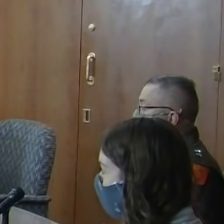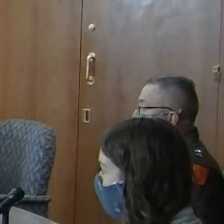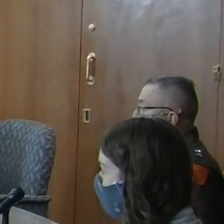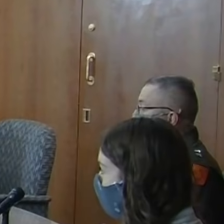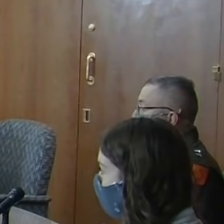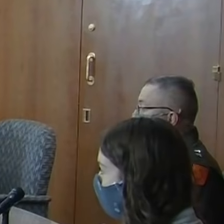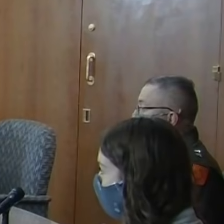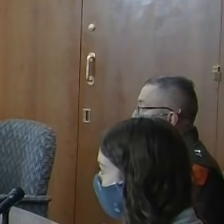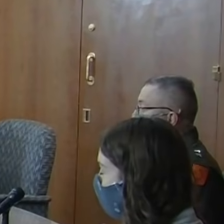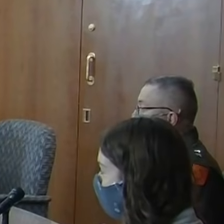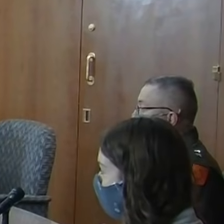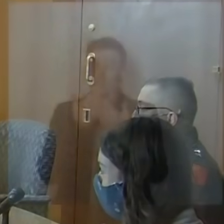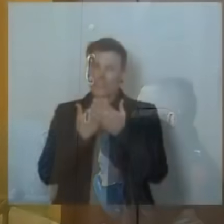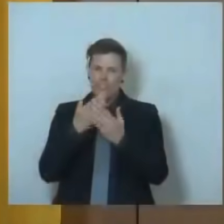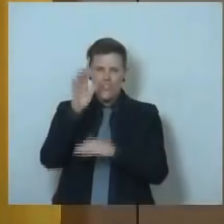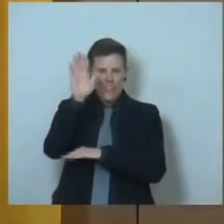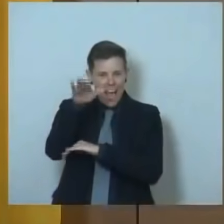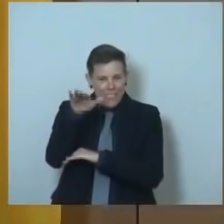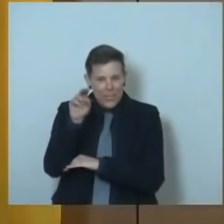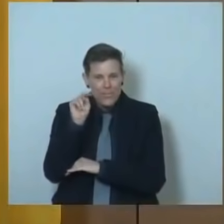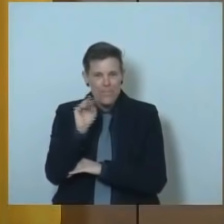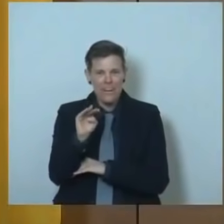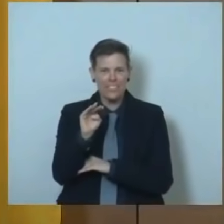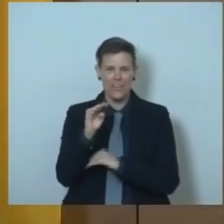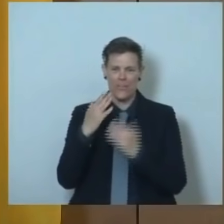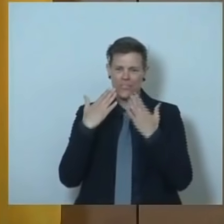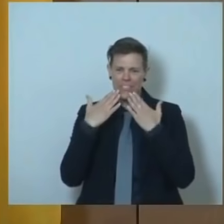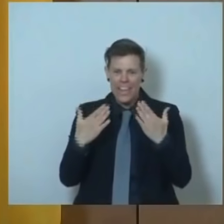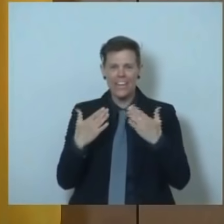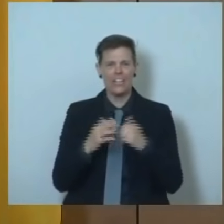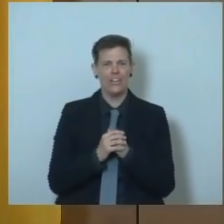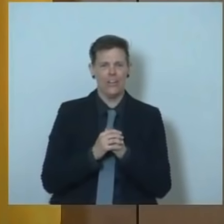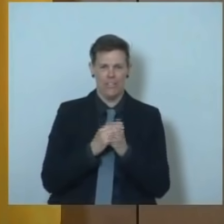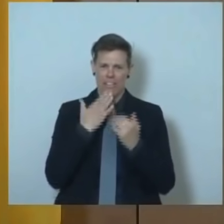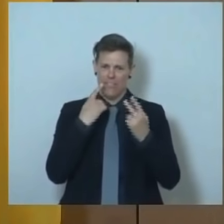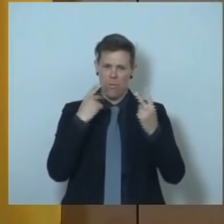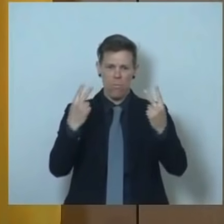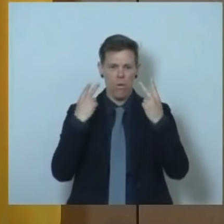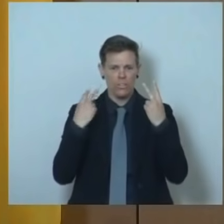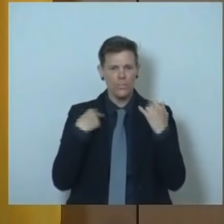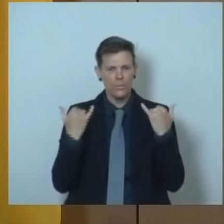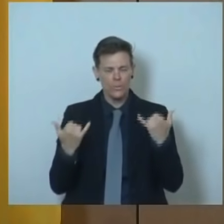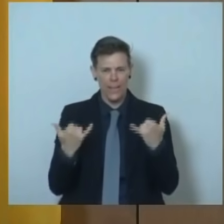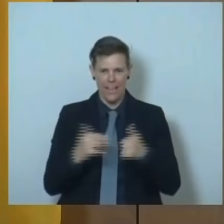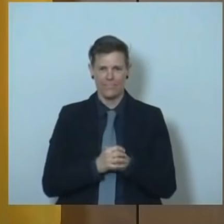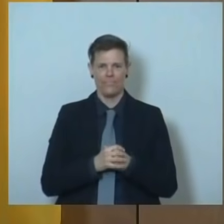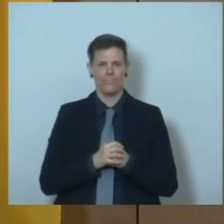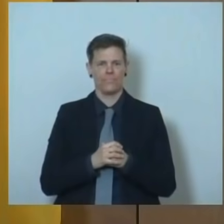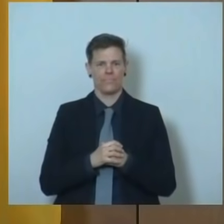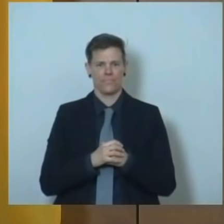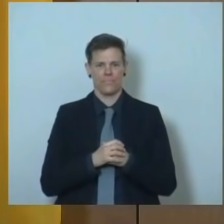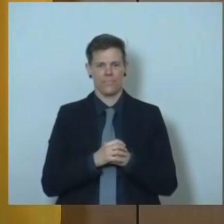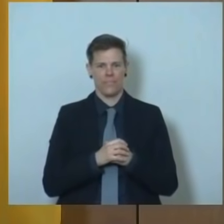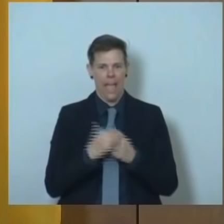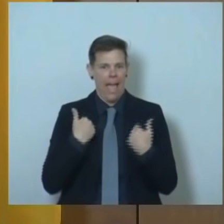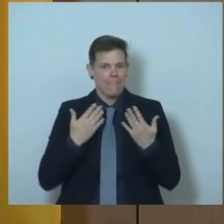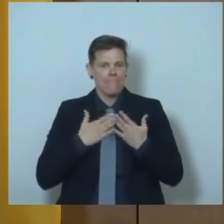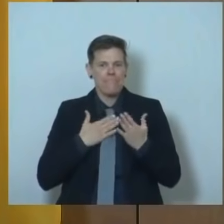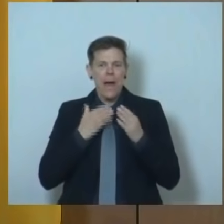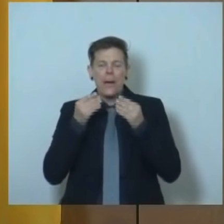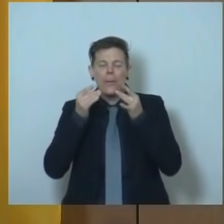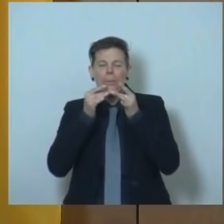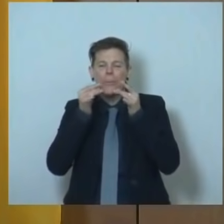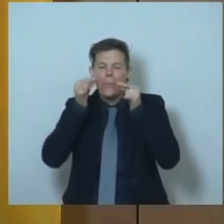Good afternoon, New Mexico, and thank you for tuning in. I have this loosely tied because I want to be able